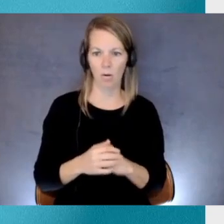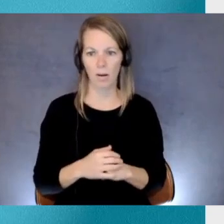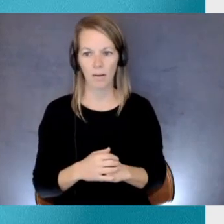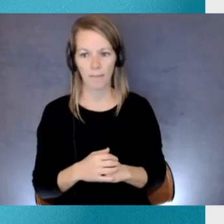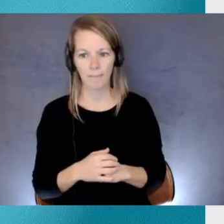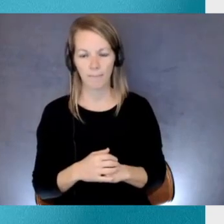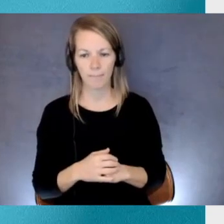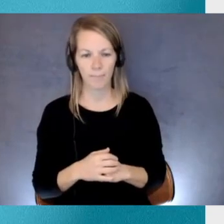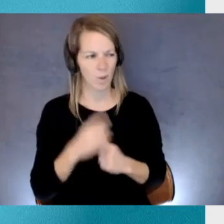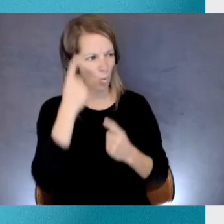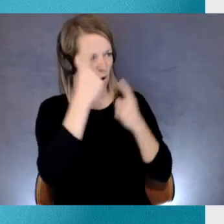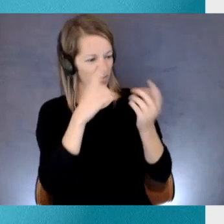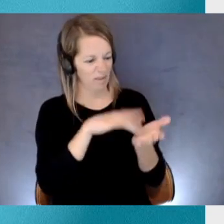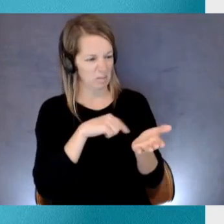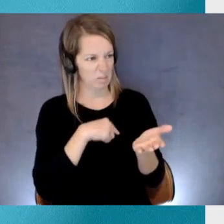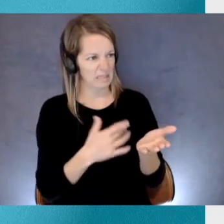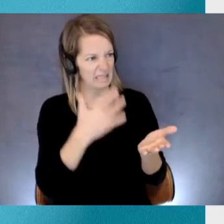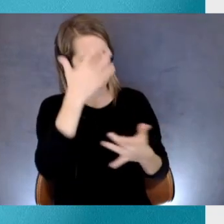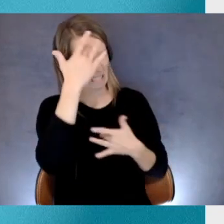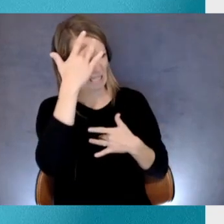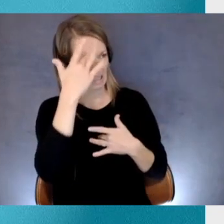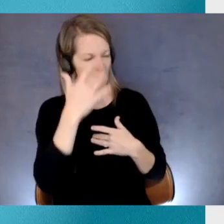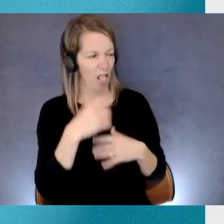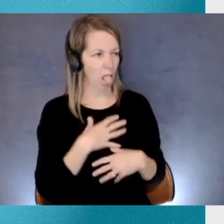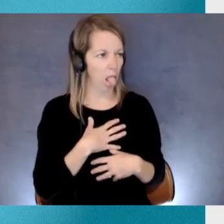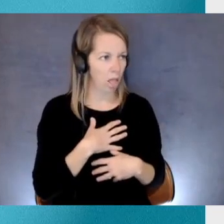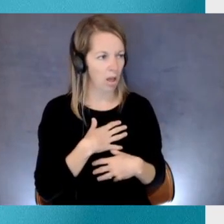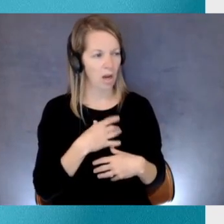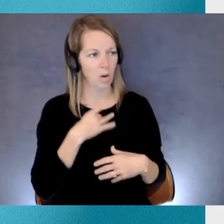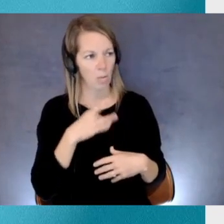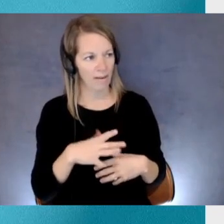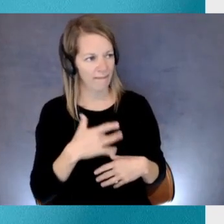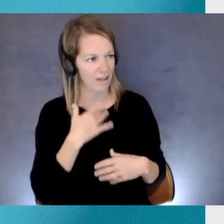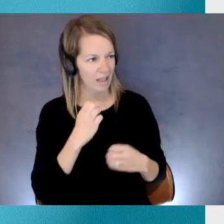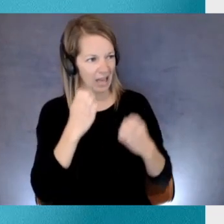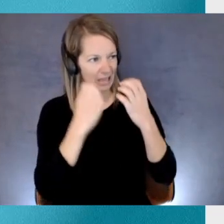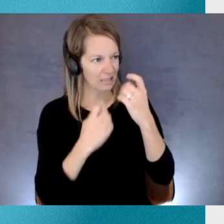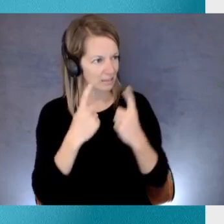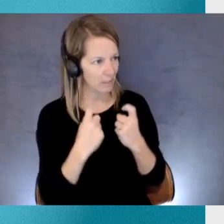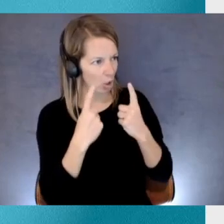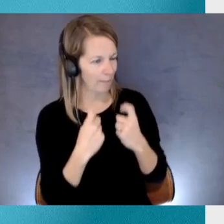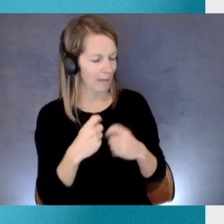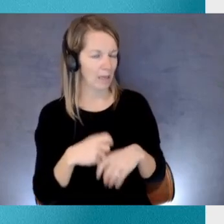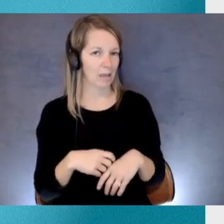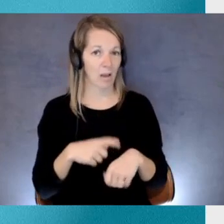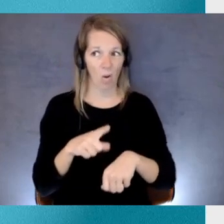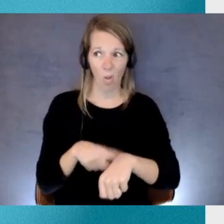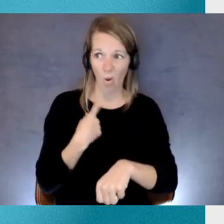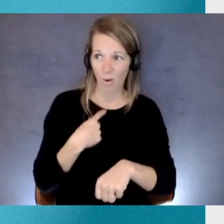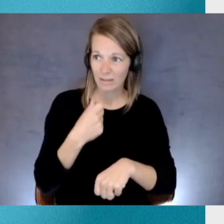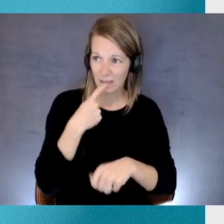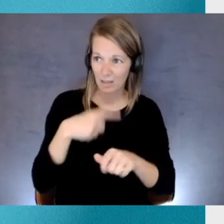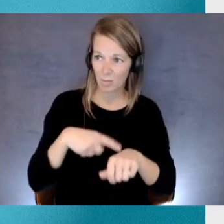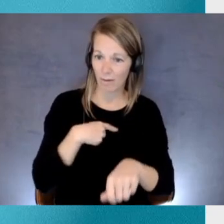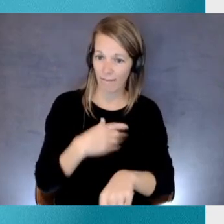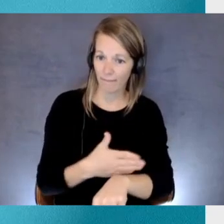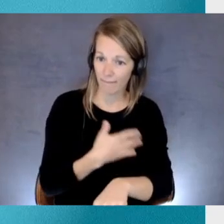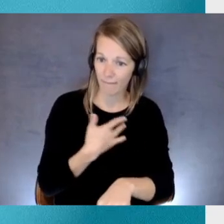wonder if these meds will make me sicker. I'm so tired of feeling like an experiment. How long will I need to take this before I can feel better?